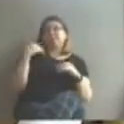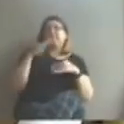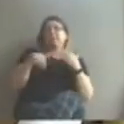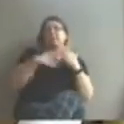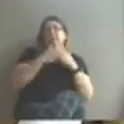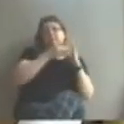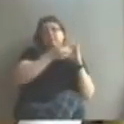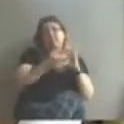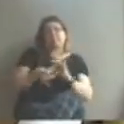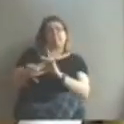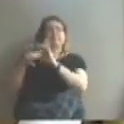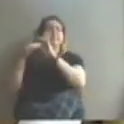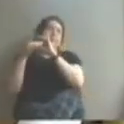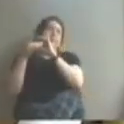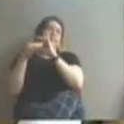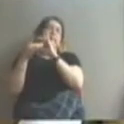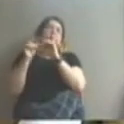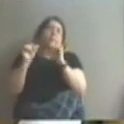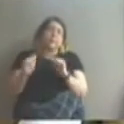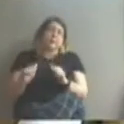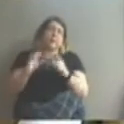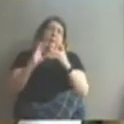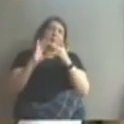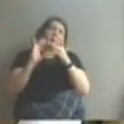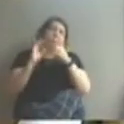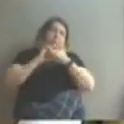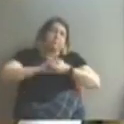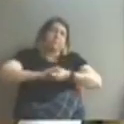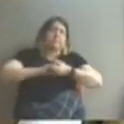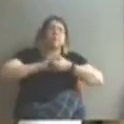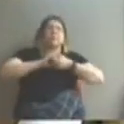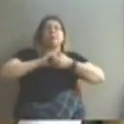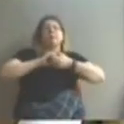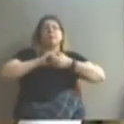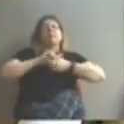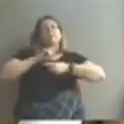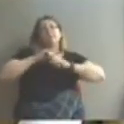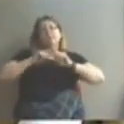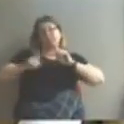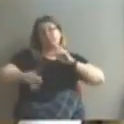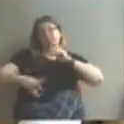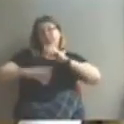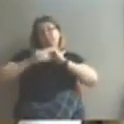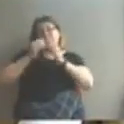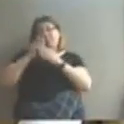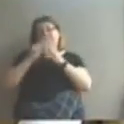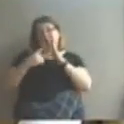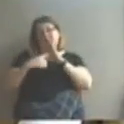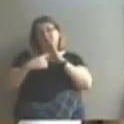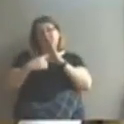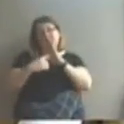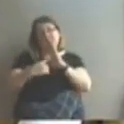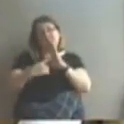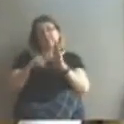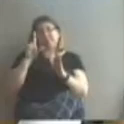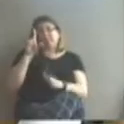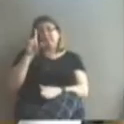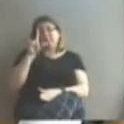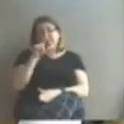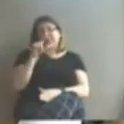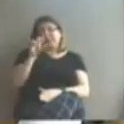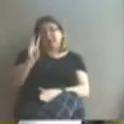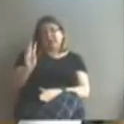all together so that they can collaborate and build the work. But there is an additional piece there, which is a representation of